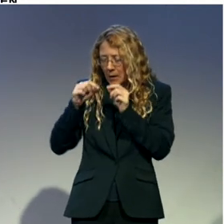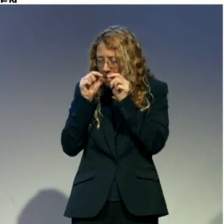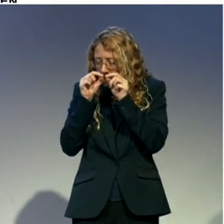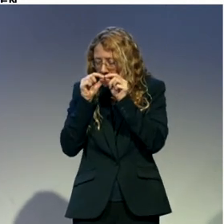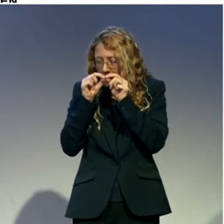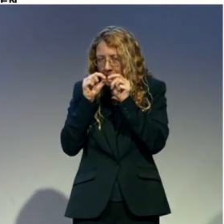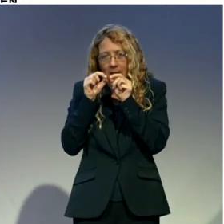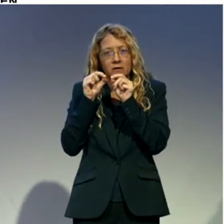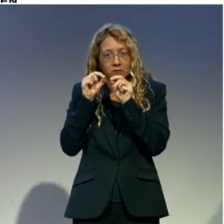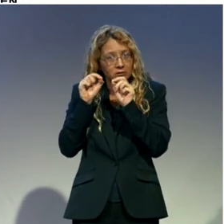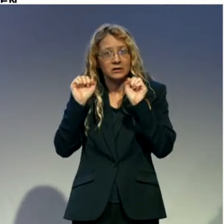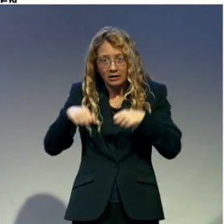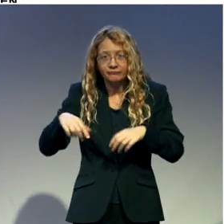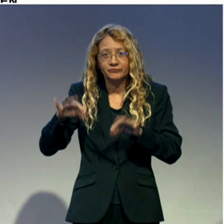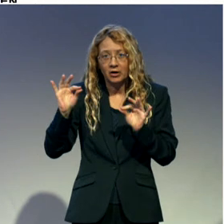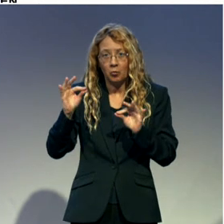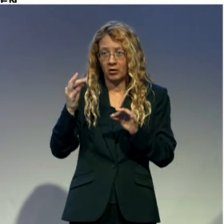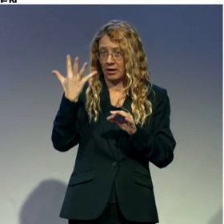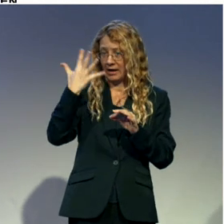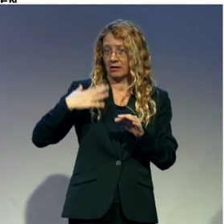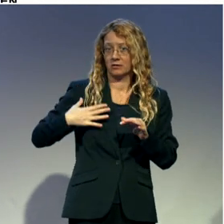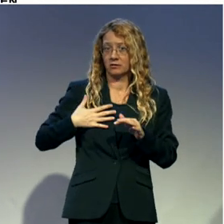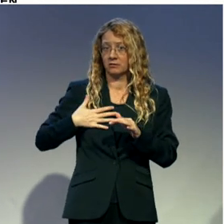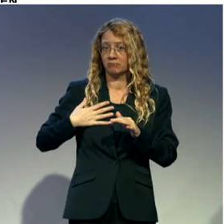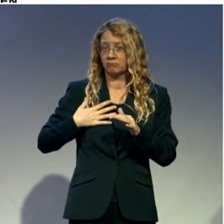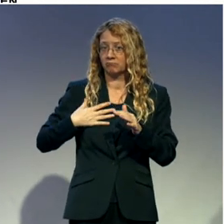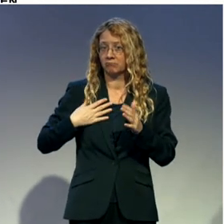repeatable pre-screening option for women of all age groups.